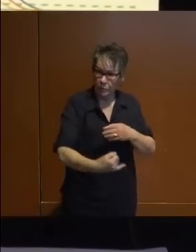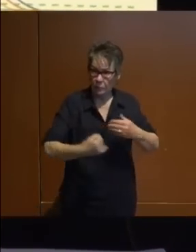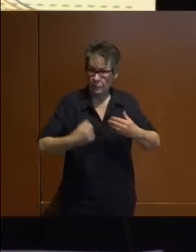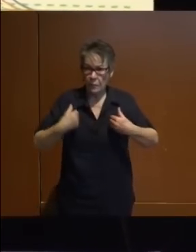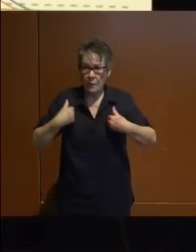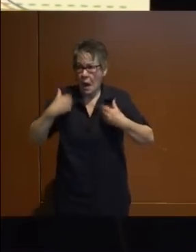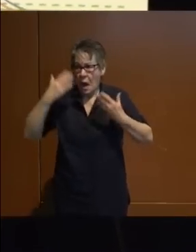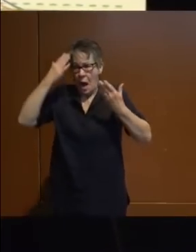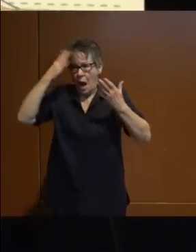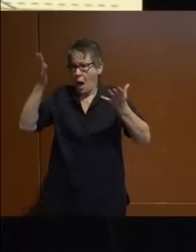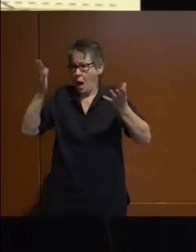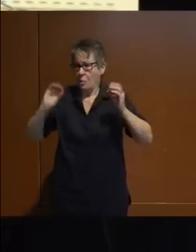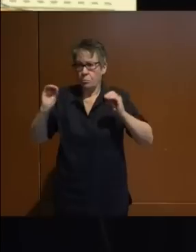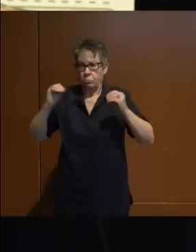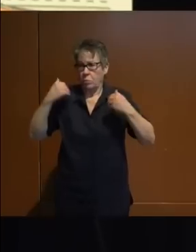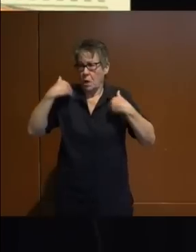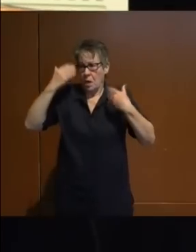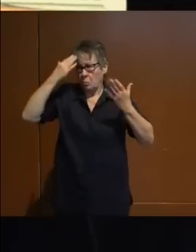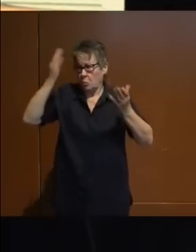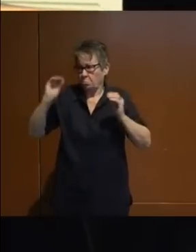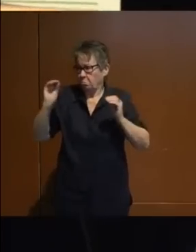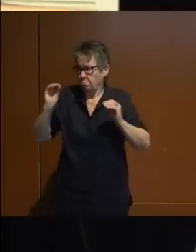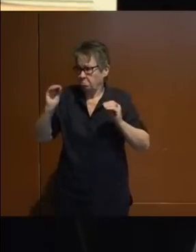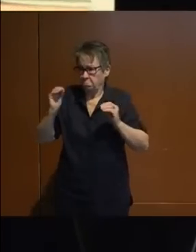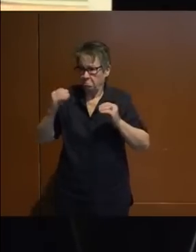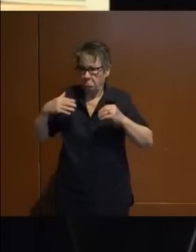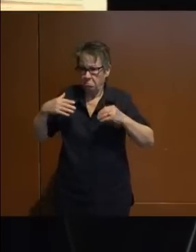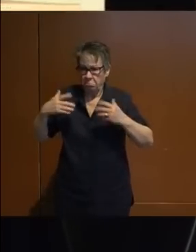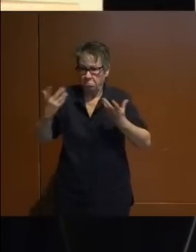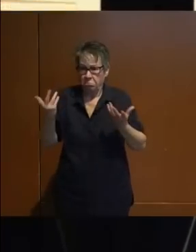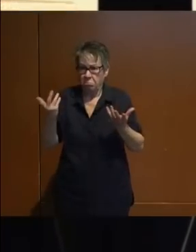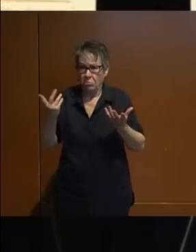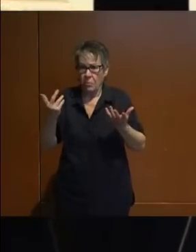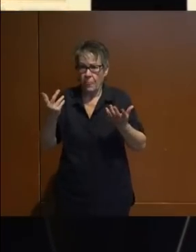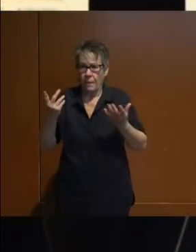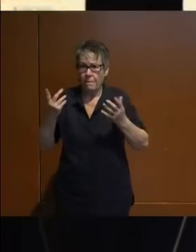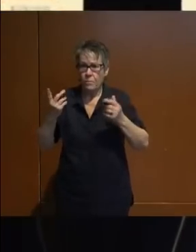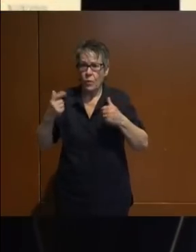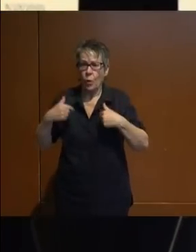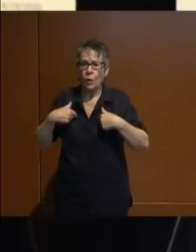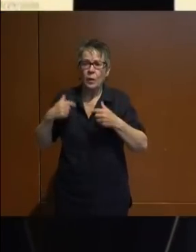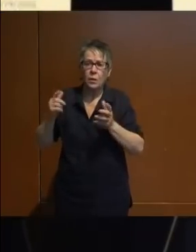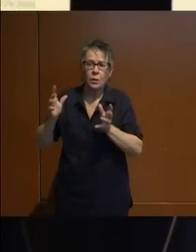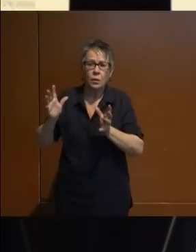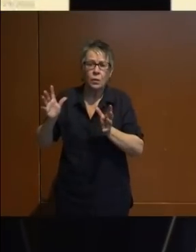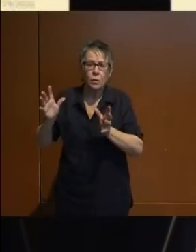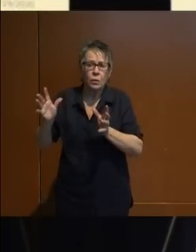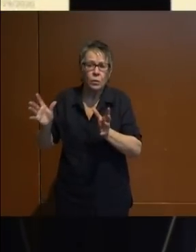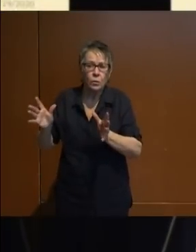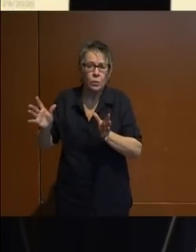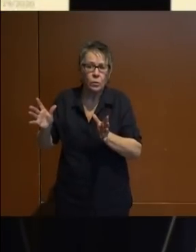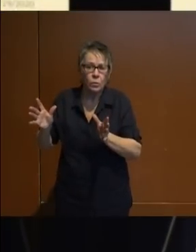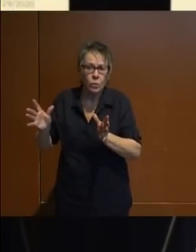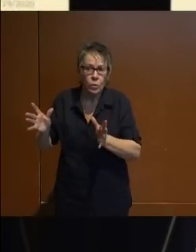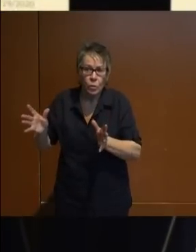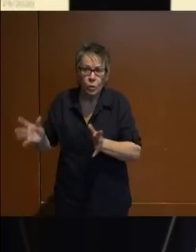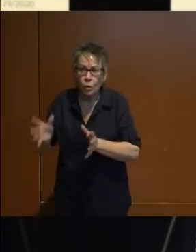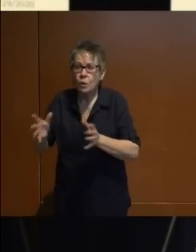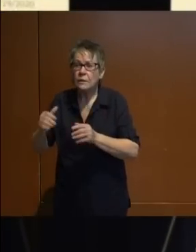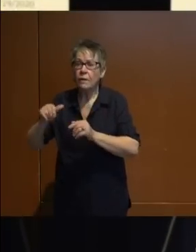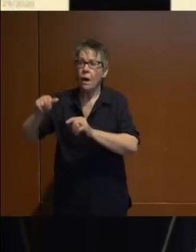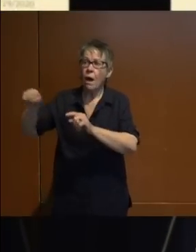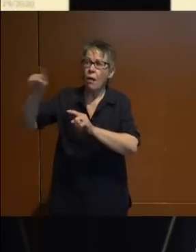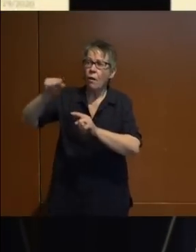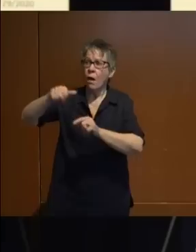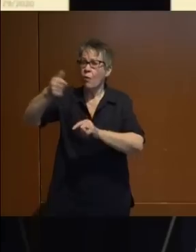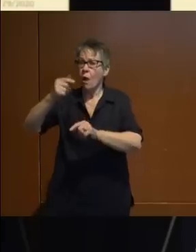have encouraged particularly systems to look within their own system to make sure that the patients get the most